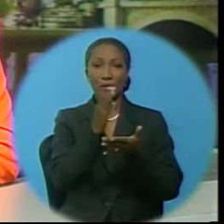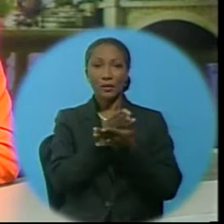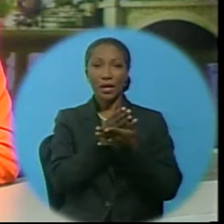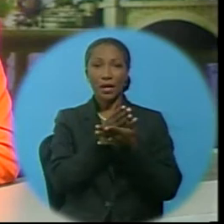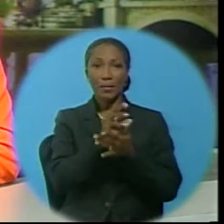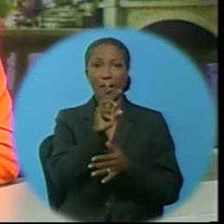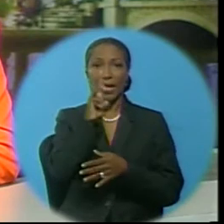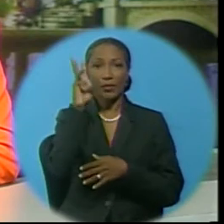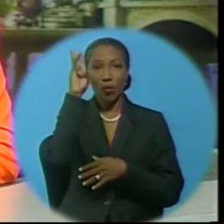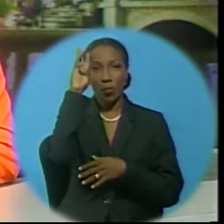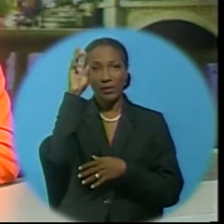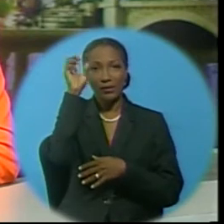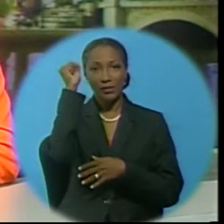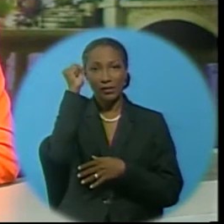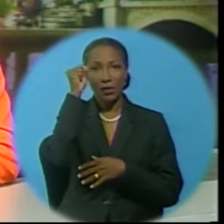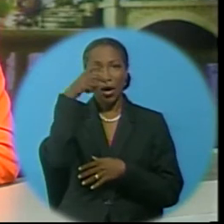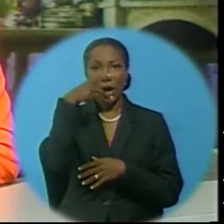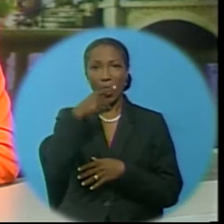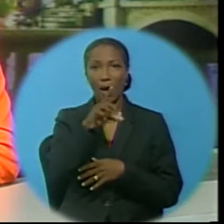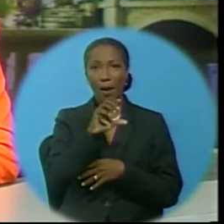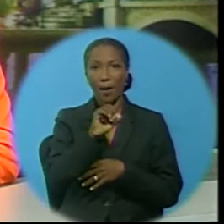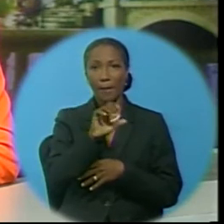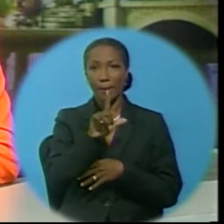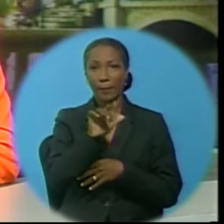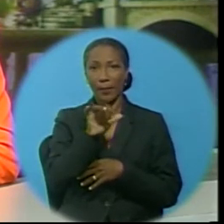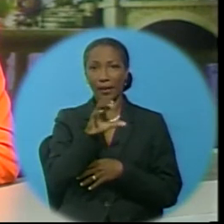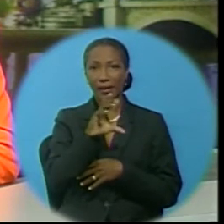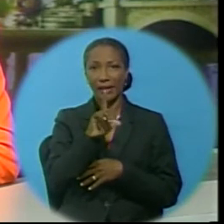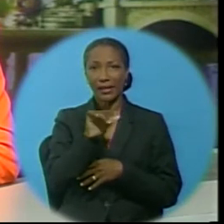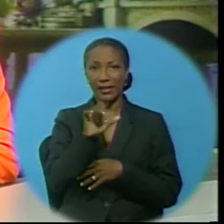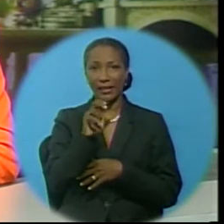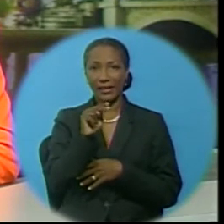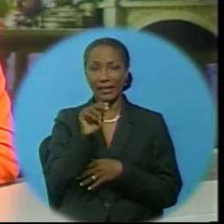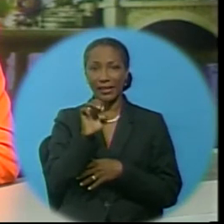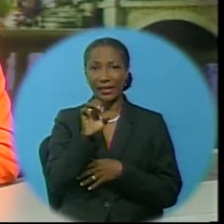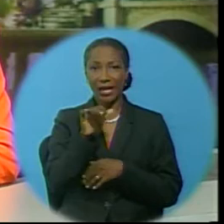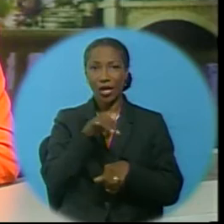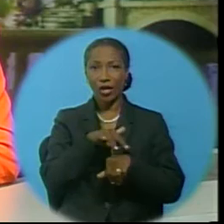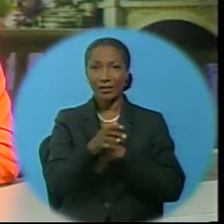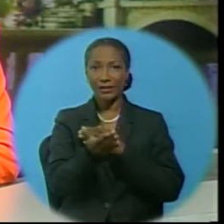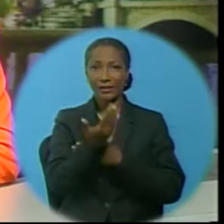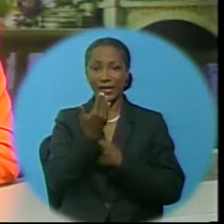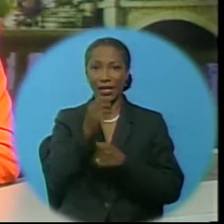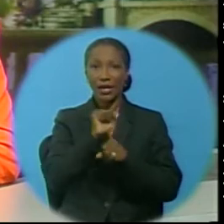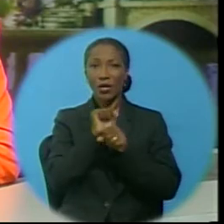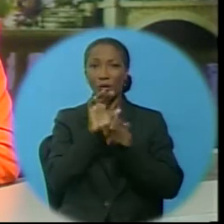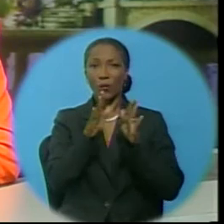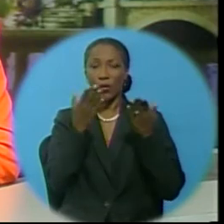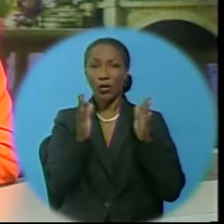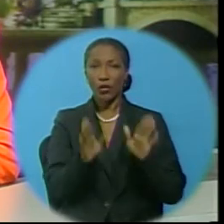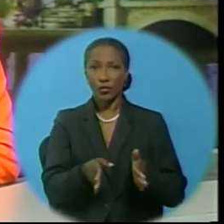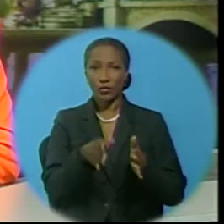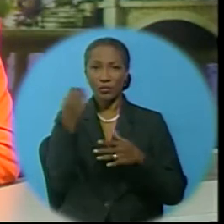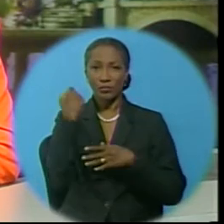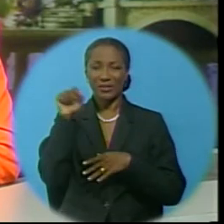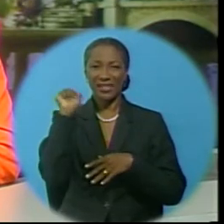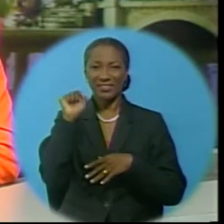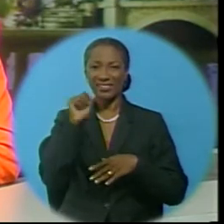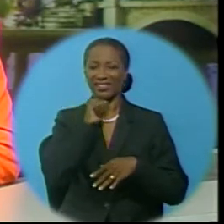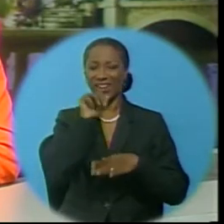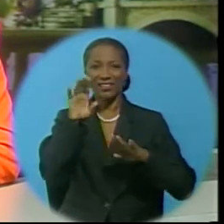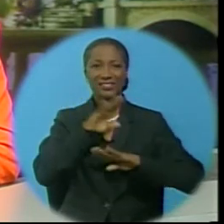stoppage at the Winston Scott Polyclinic earlier today as employees protested what they deemed as unsatisfactory working conditions